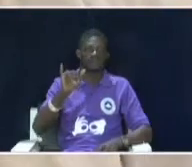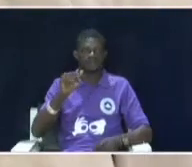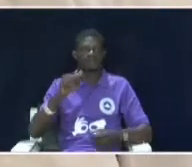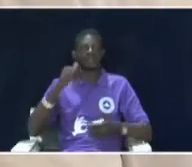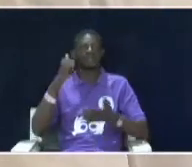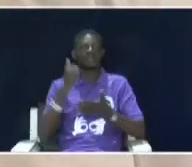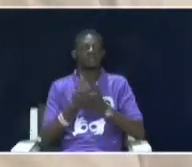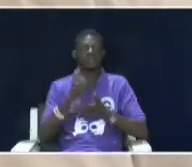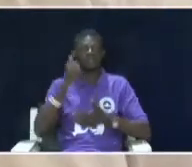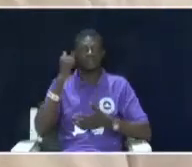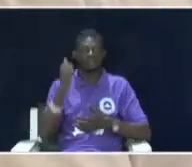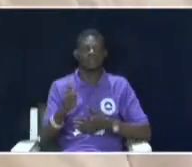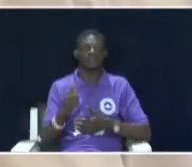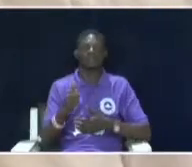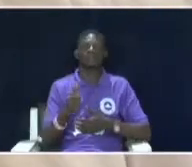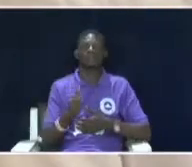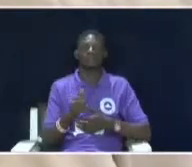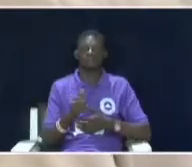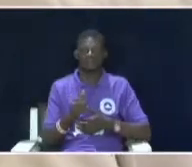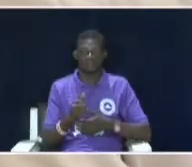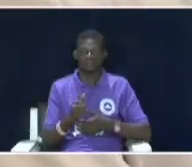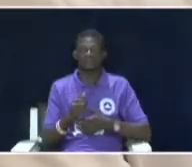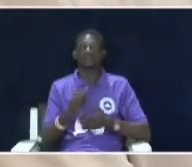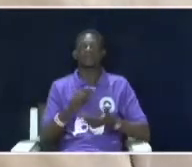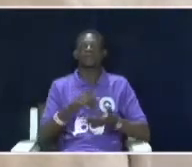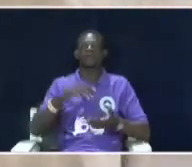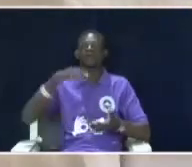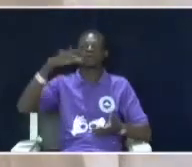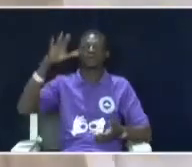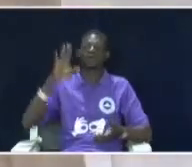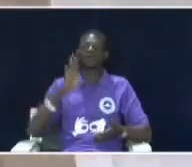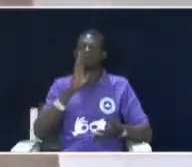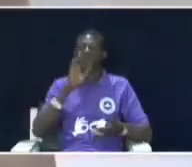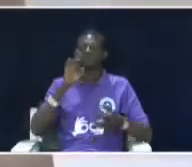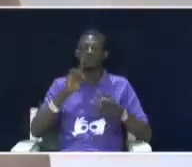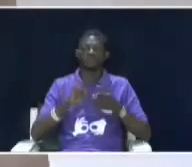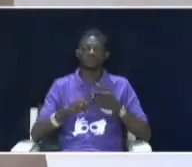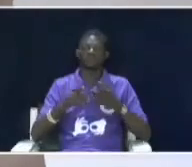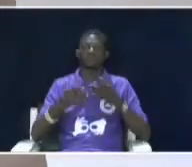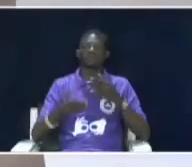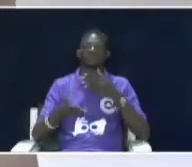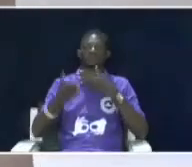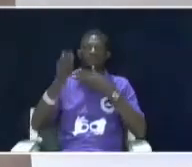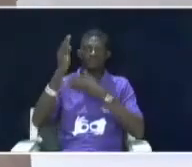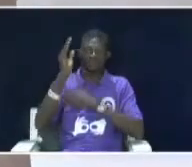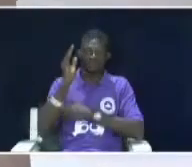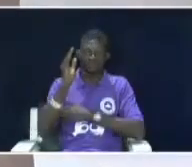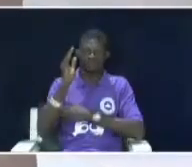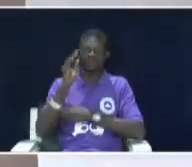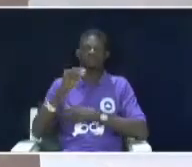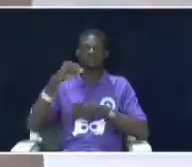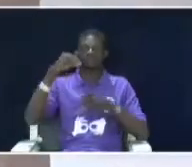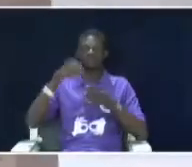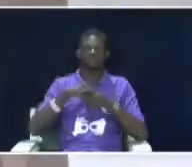forever. Amen. Hallelujah. Glory.